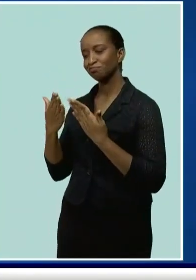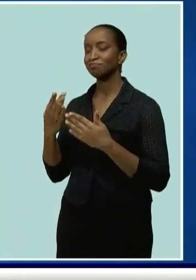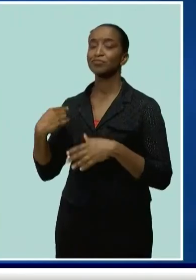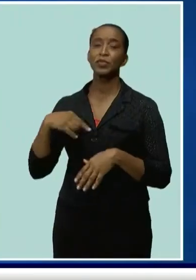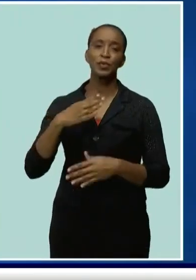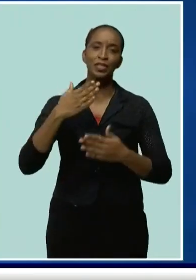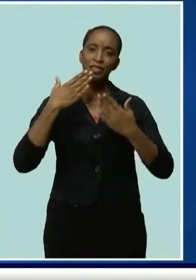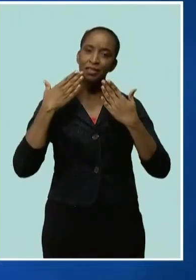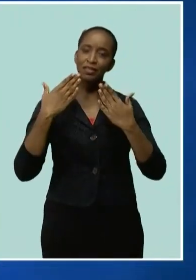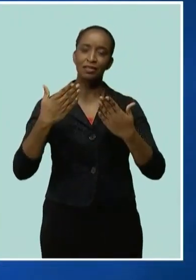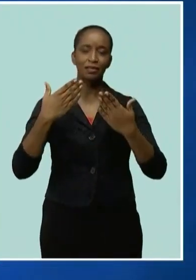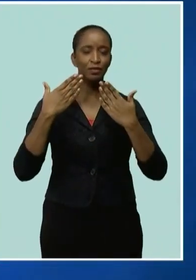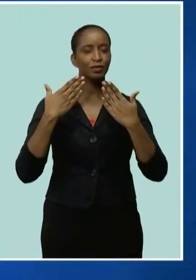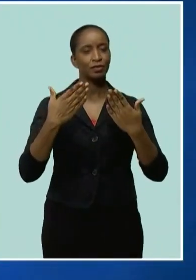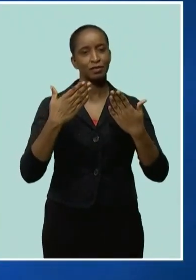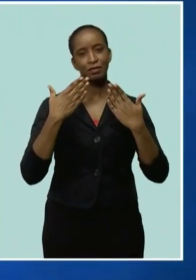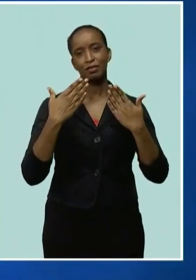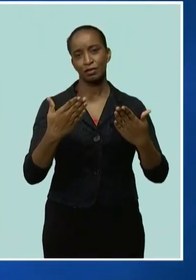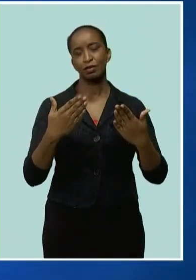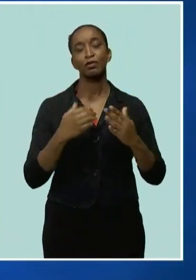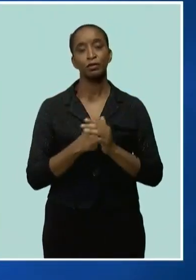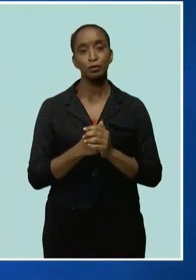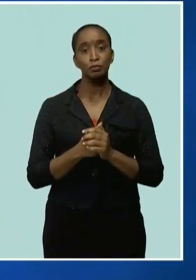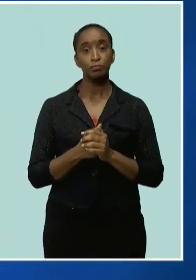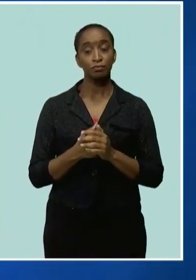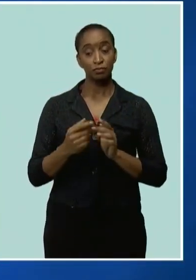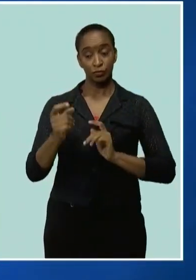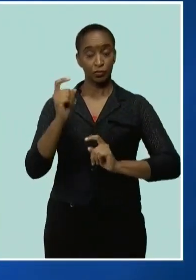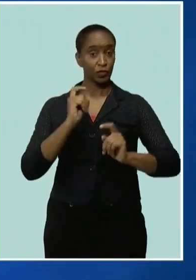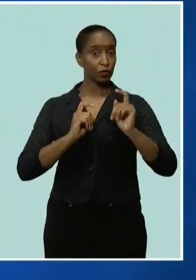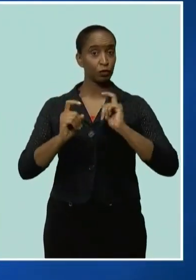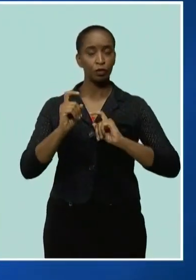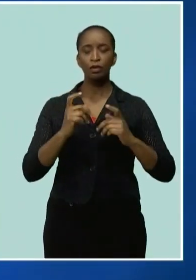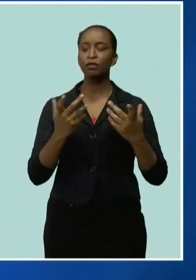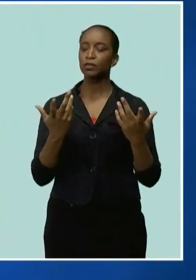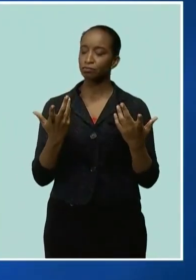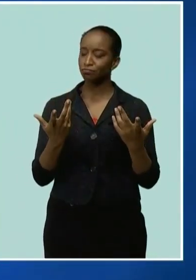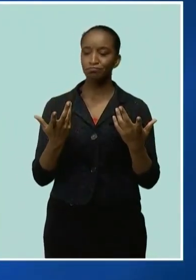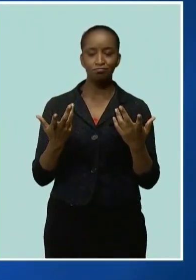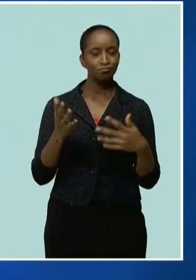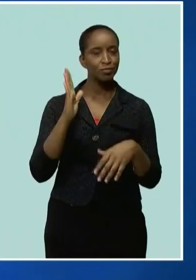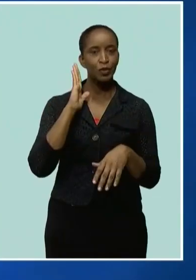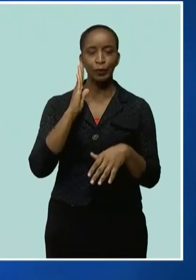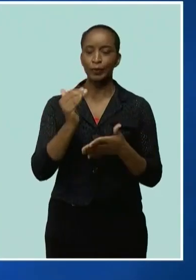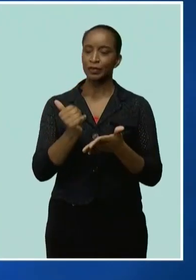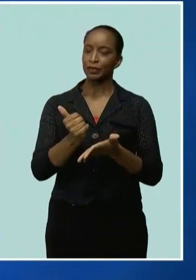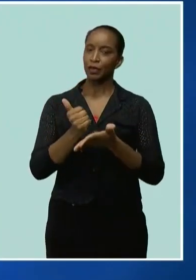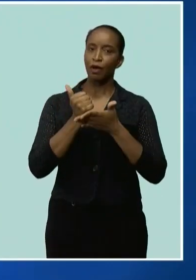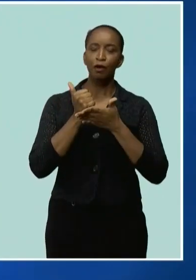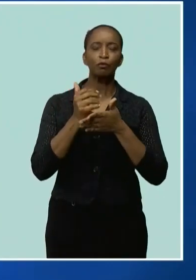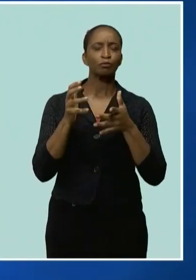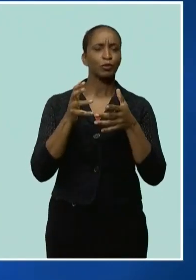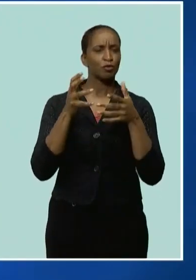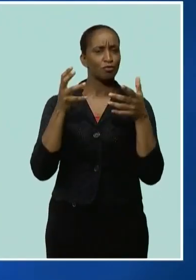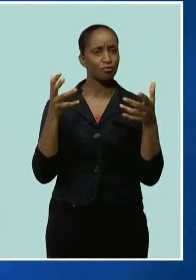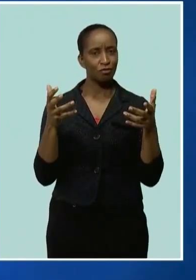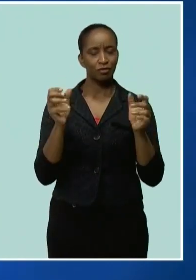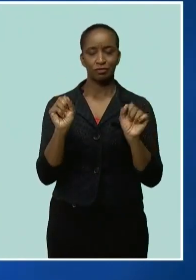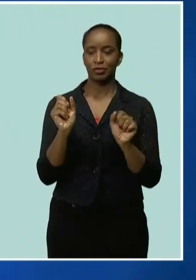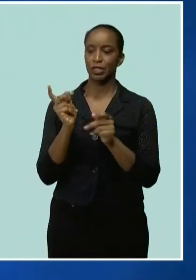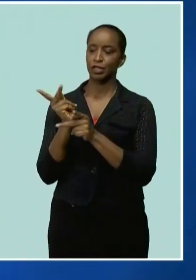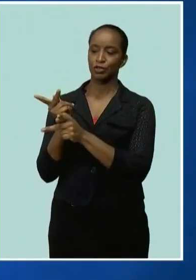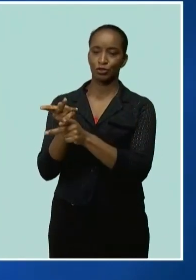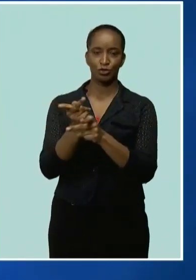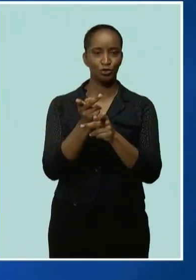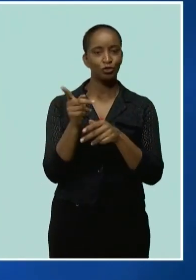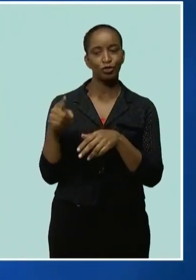thank you. We are sure that these items will go a long way, as I said, and helping us to enhance the care of our patients.